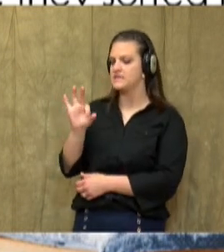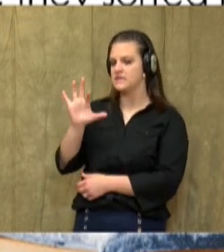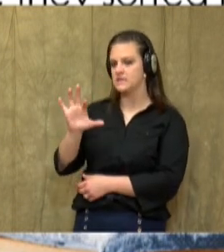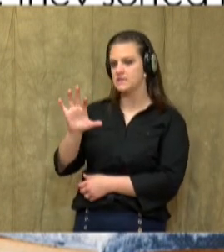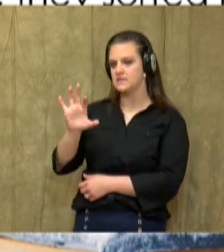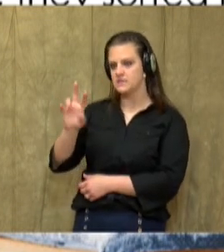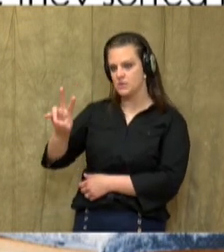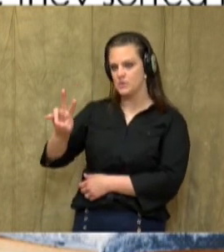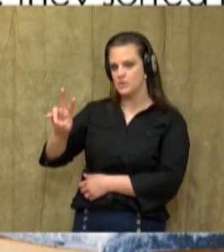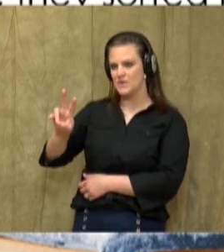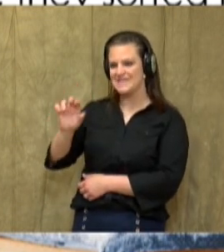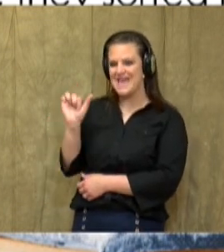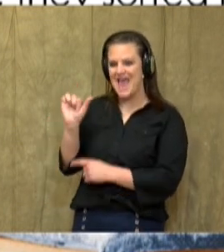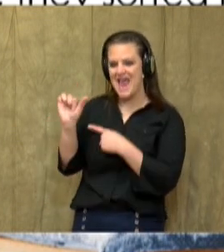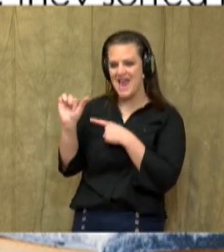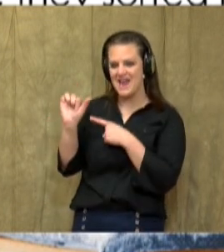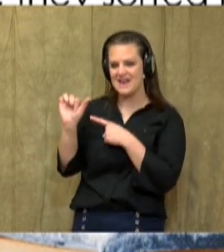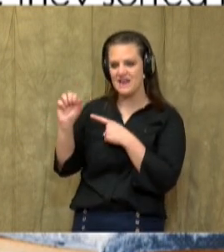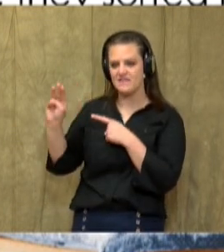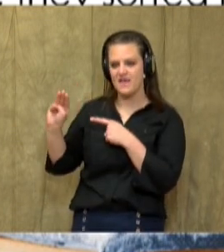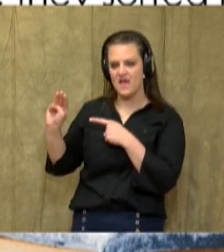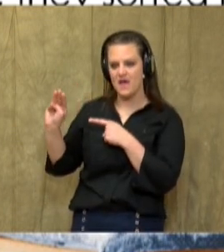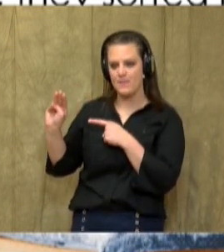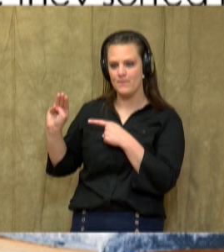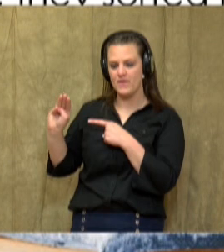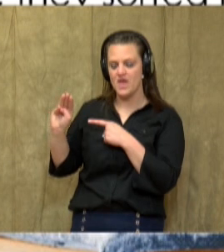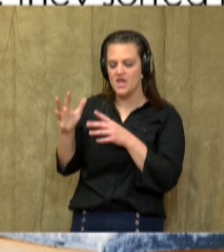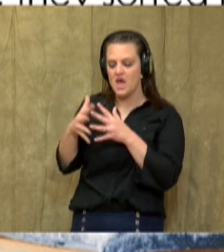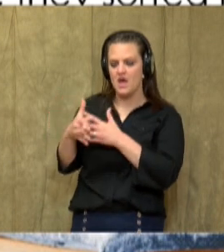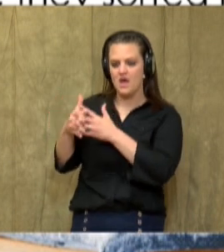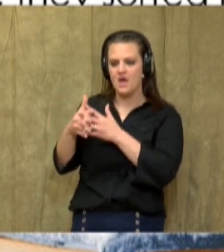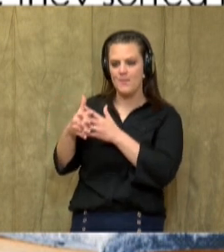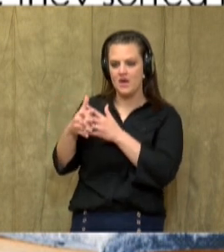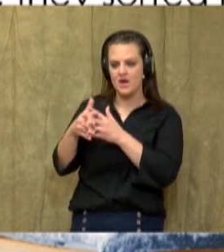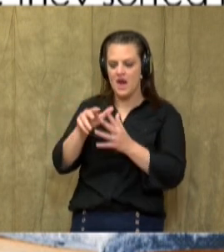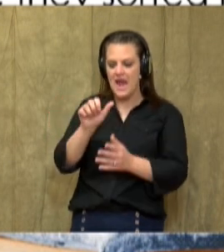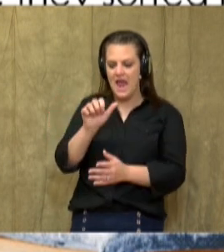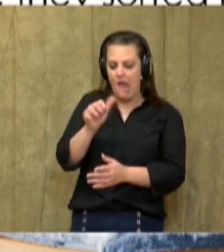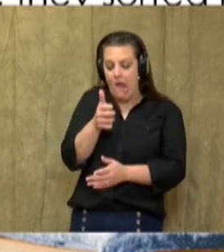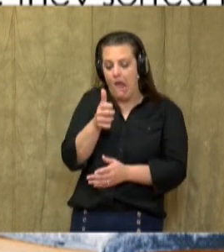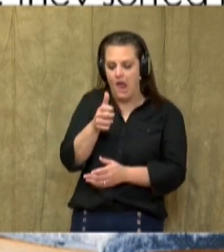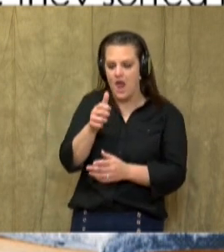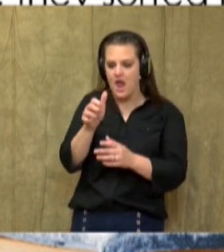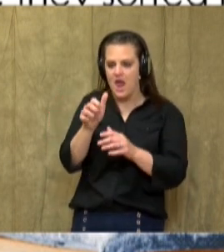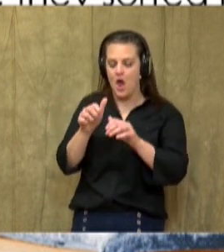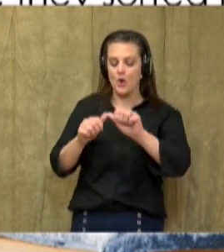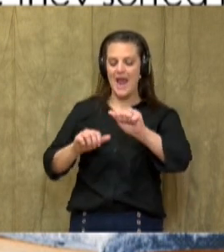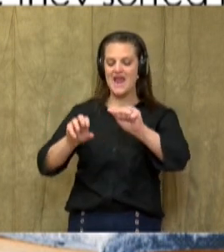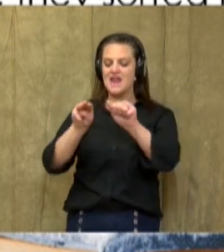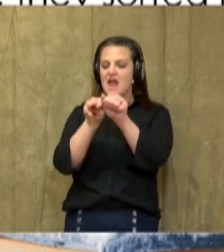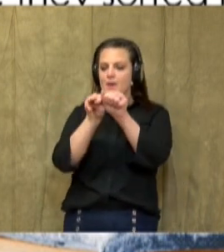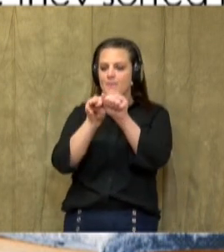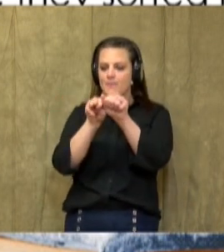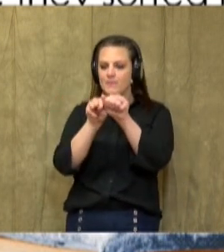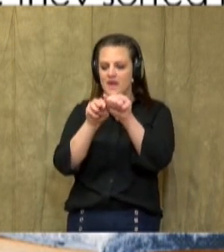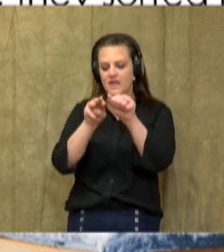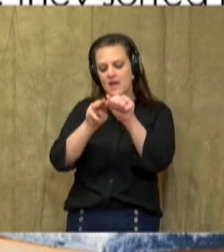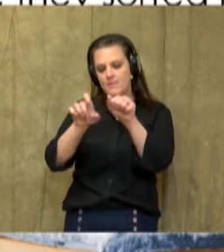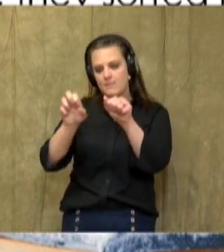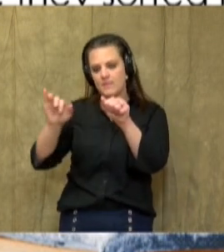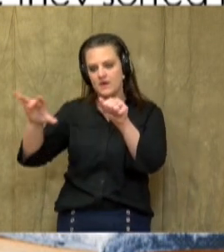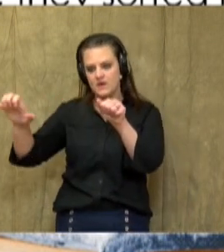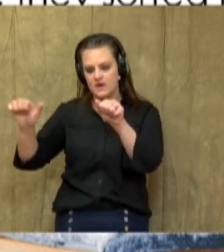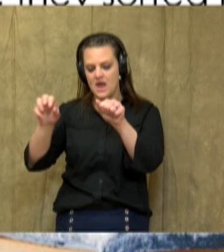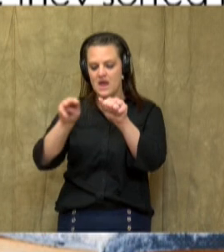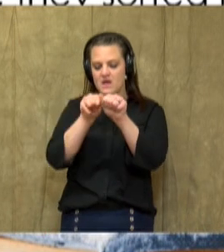penny where the A and the M in the word America are practically touching at the bottom. It's my